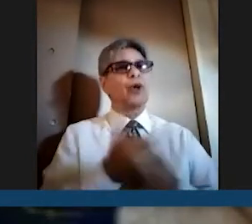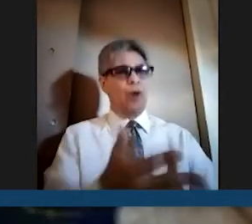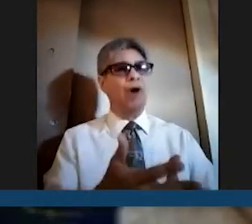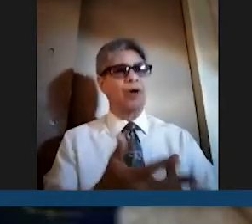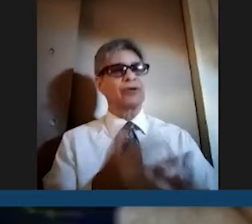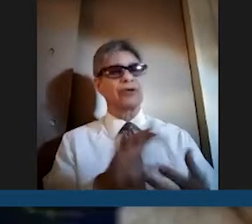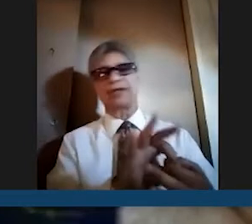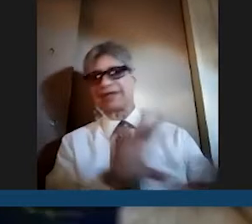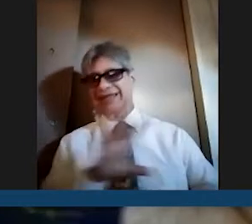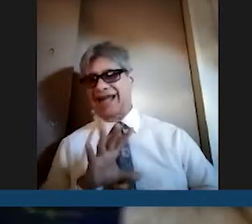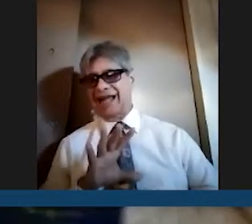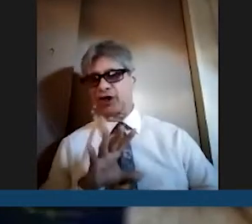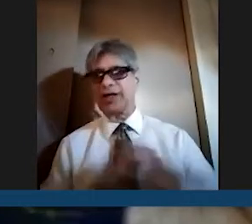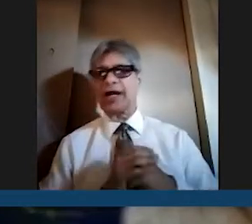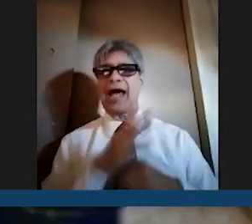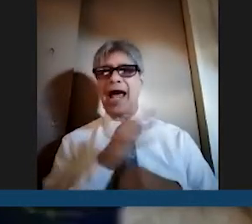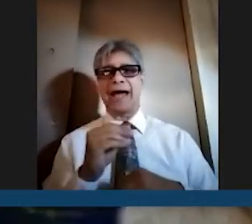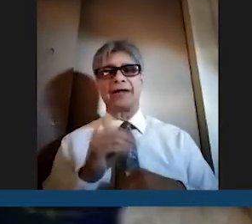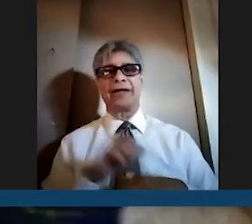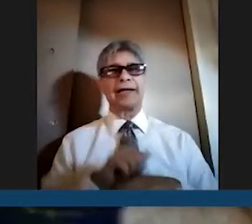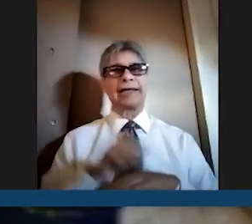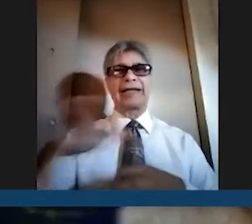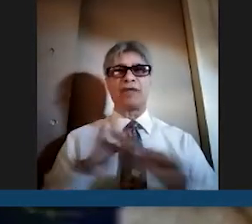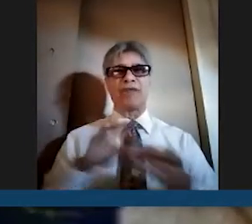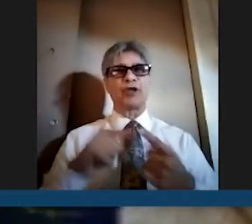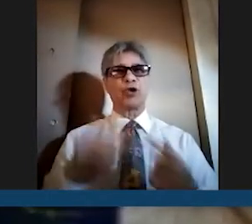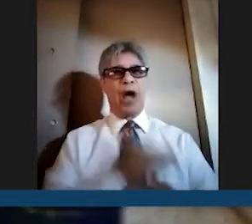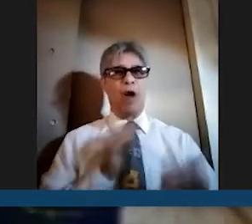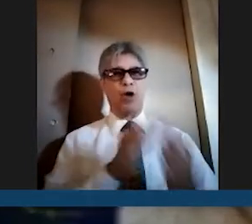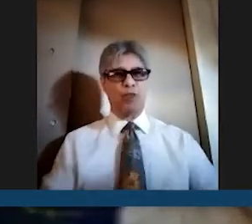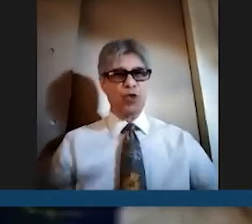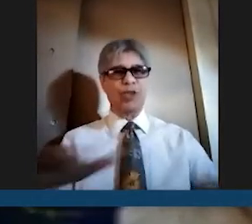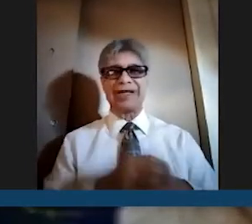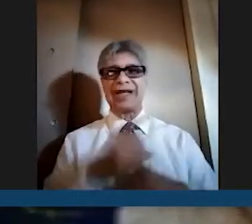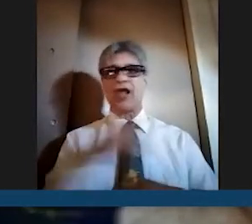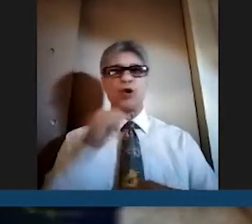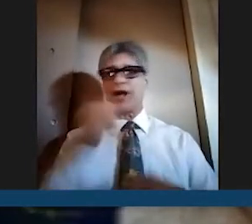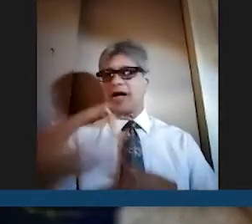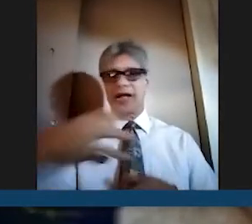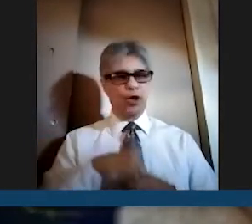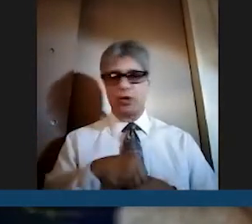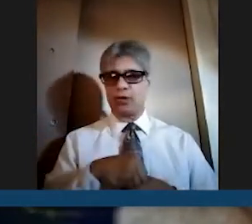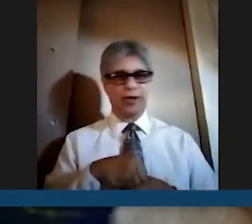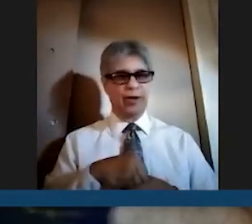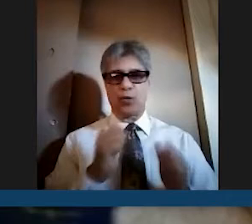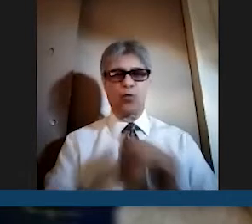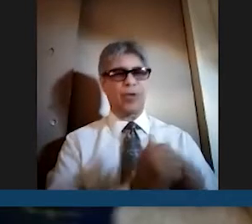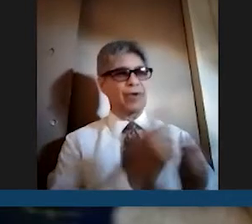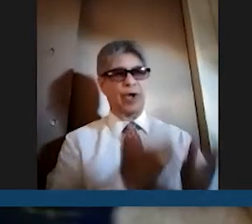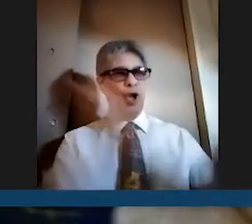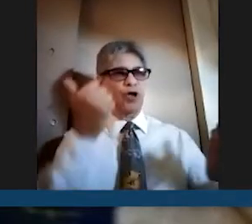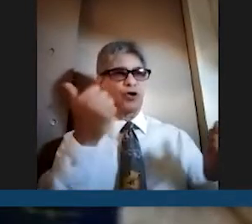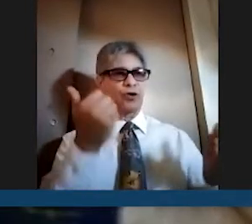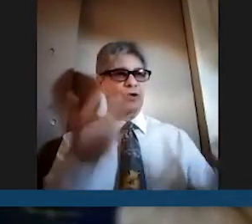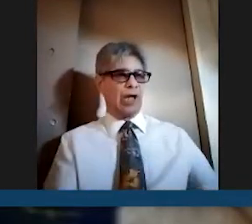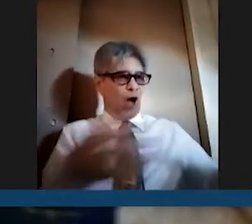disconnection. It really sent a message to our communities that they were not included in these larger conversations. And so for